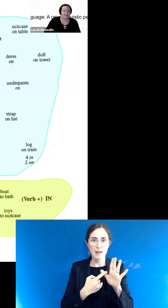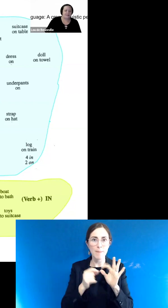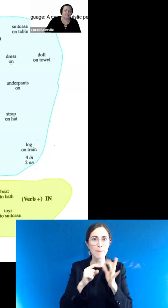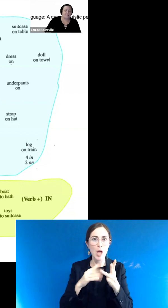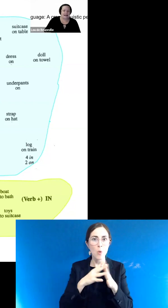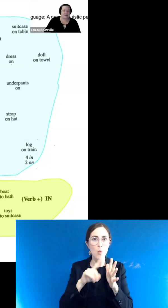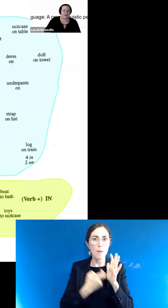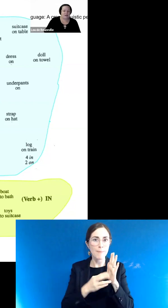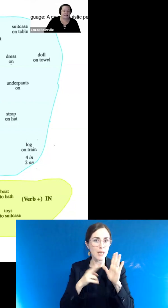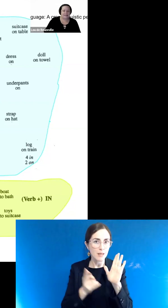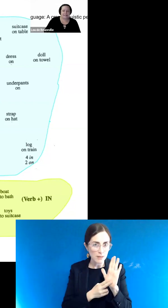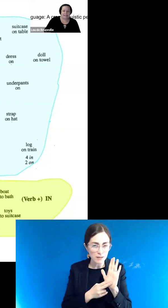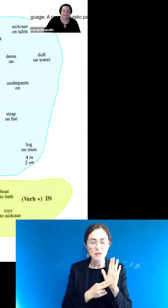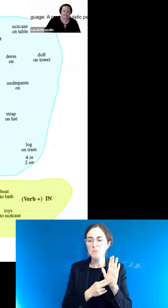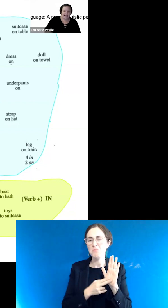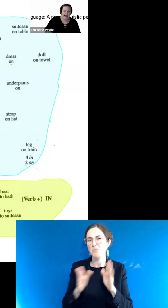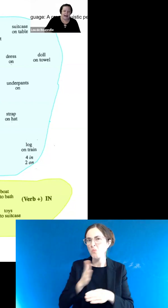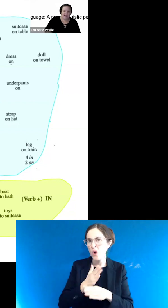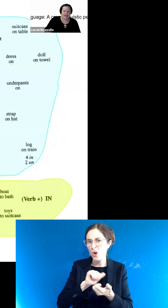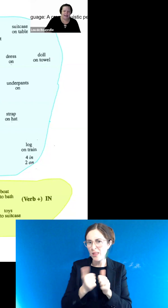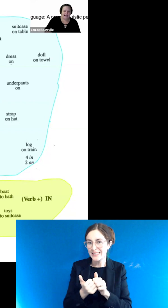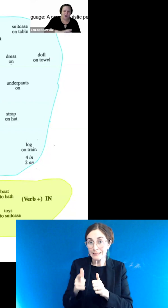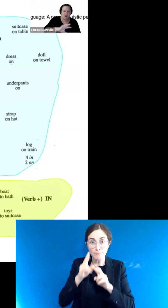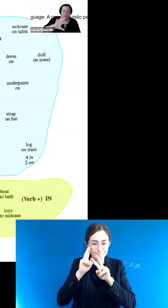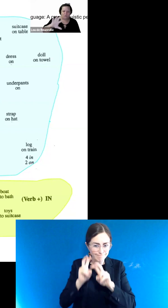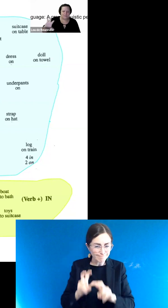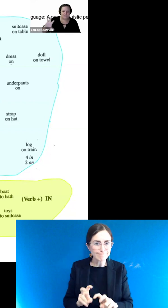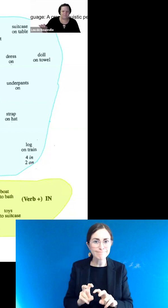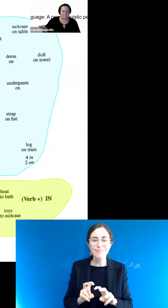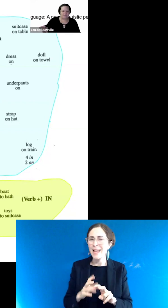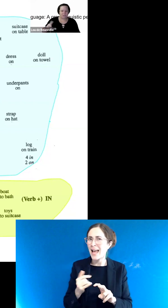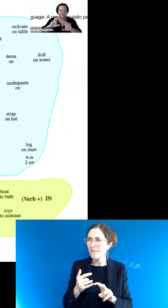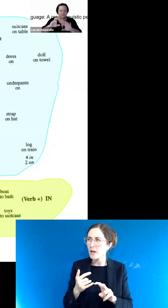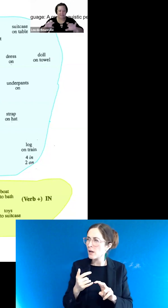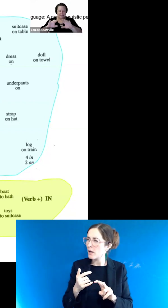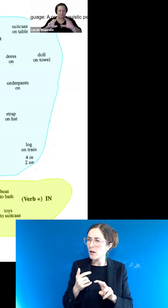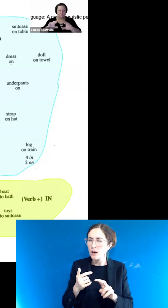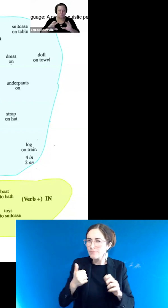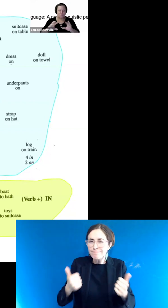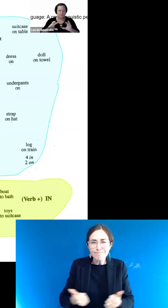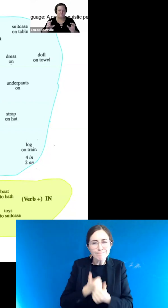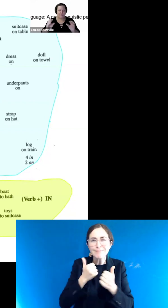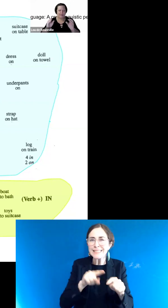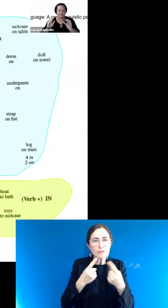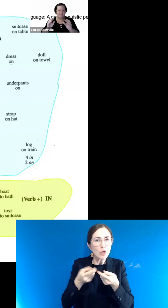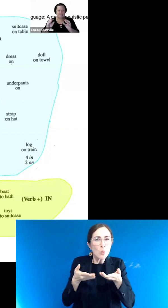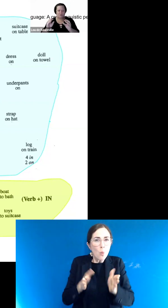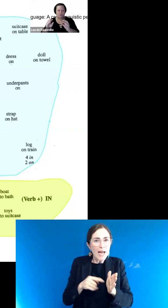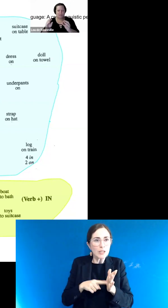Bowerman, and colleagues, and had a whole different bunch of things you can do to